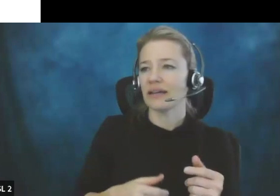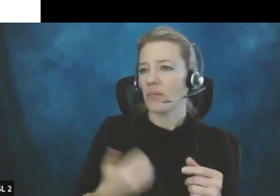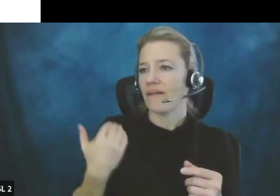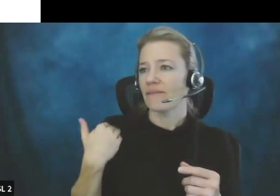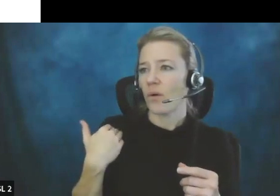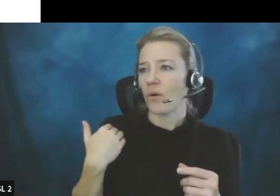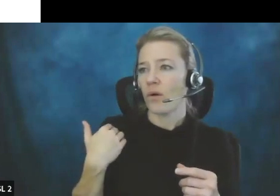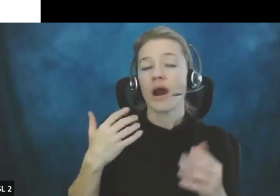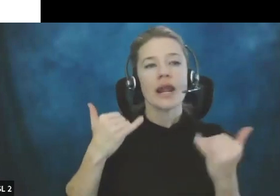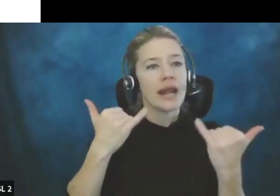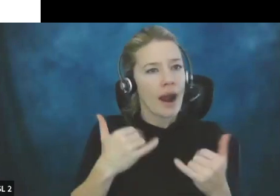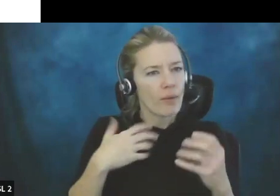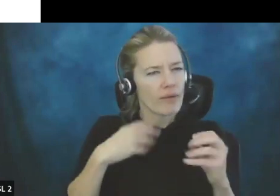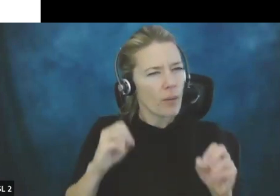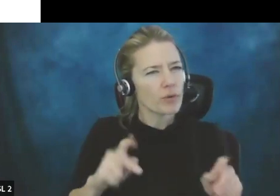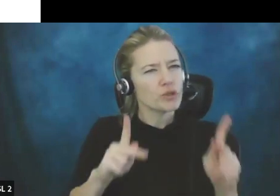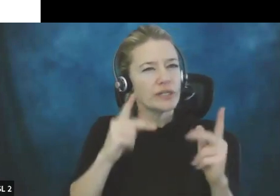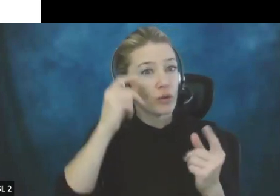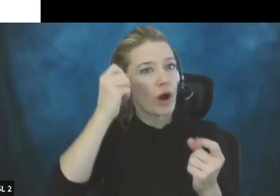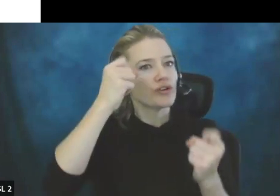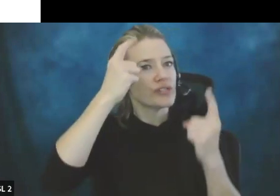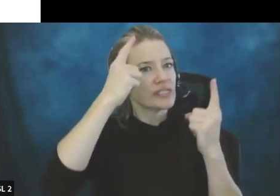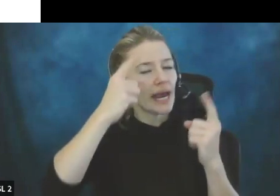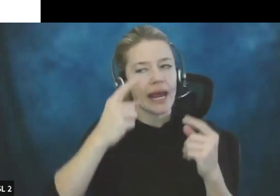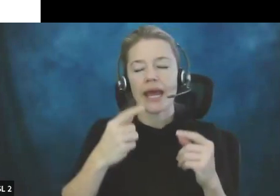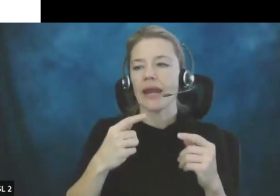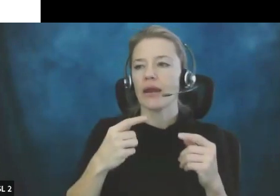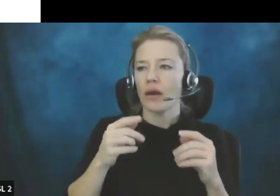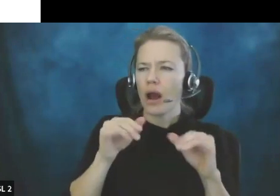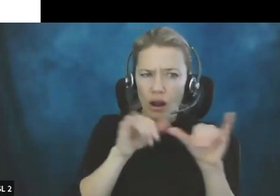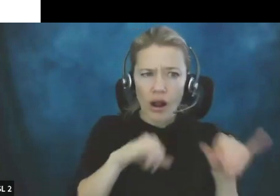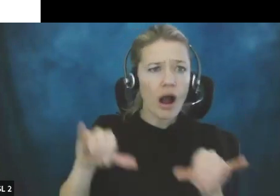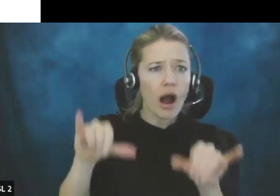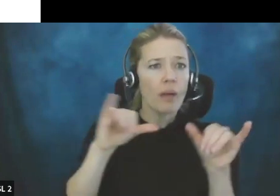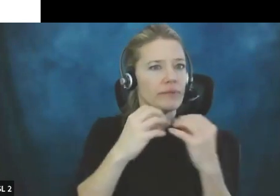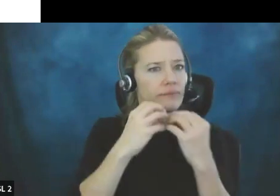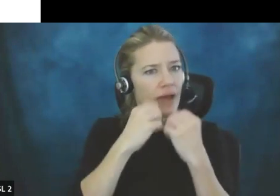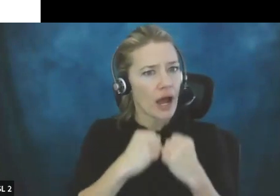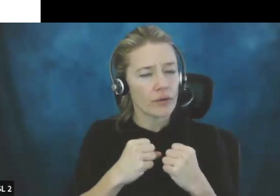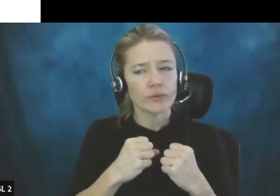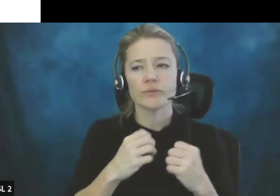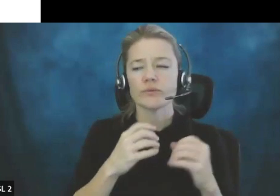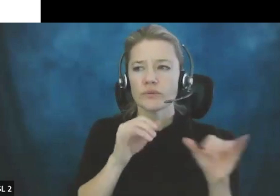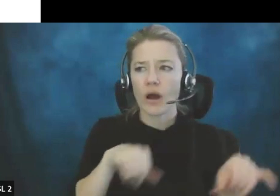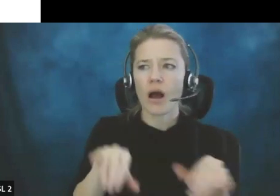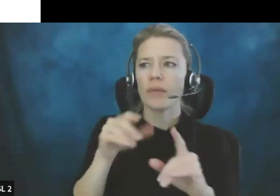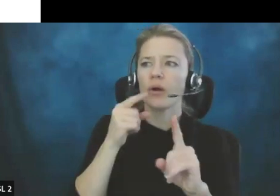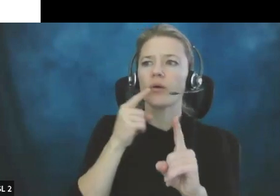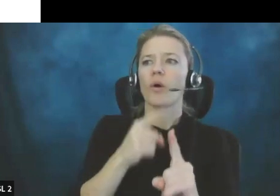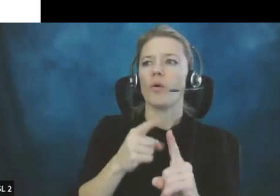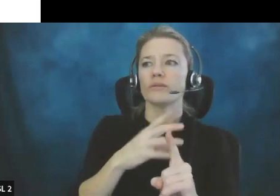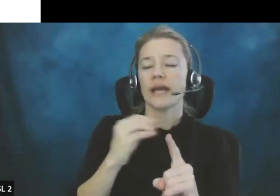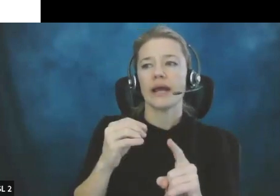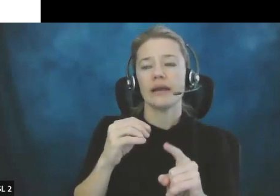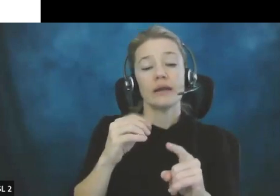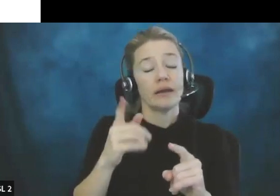early on, it gave us an opportunity to understand and find those common values and realize that, there's a